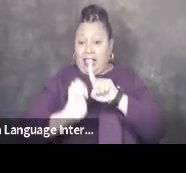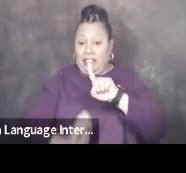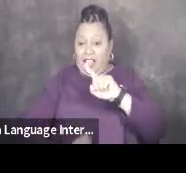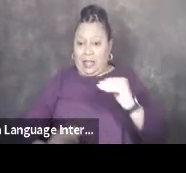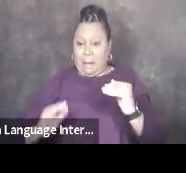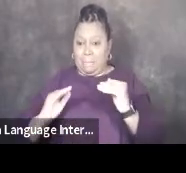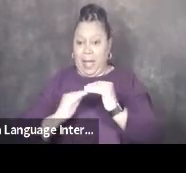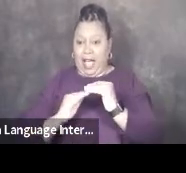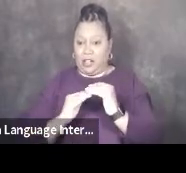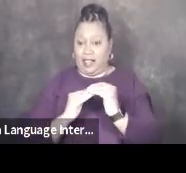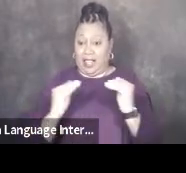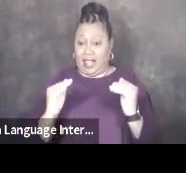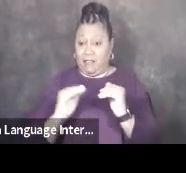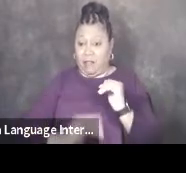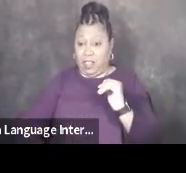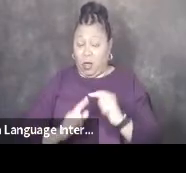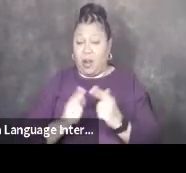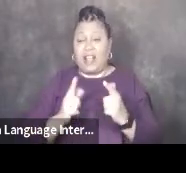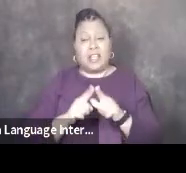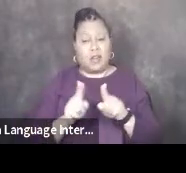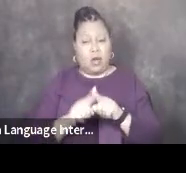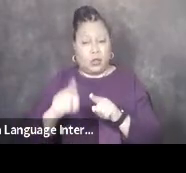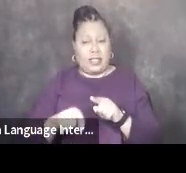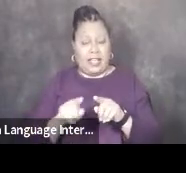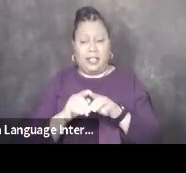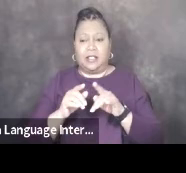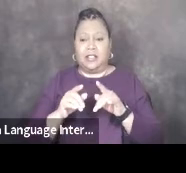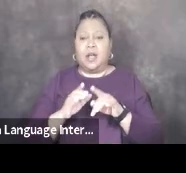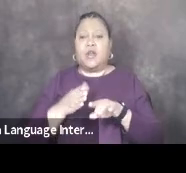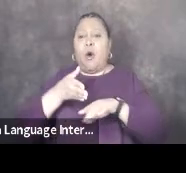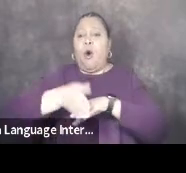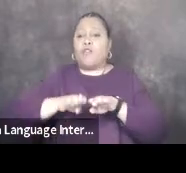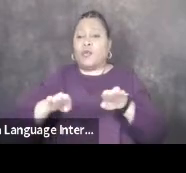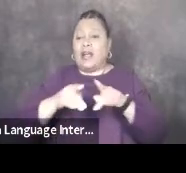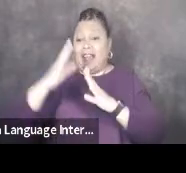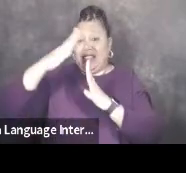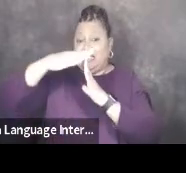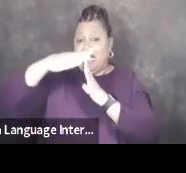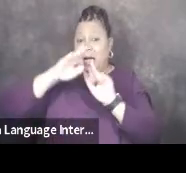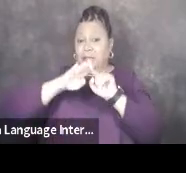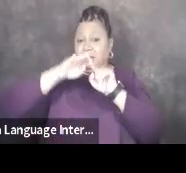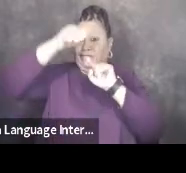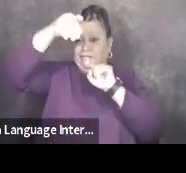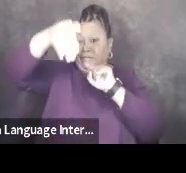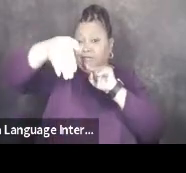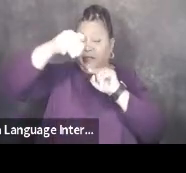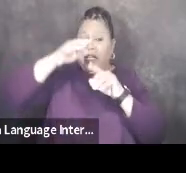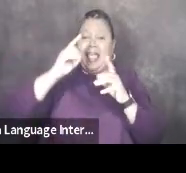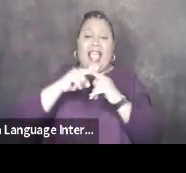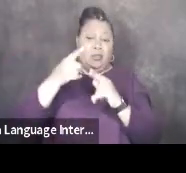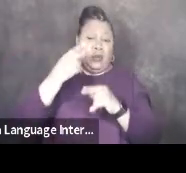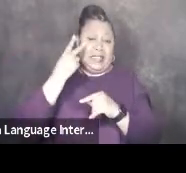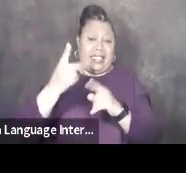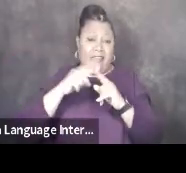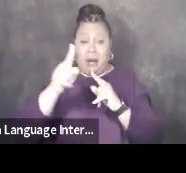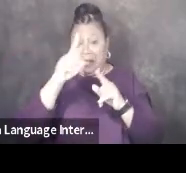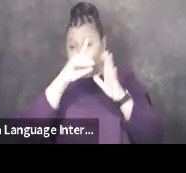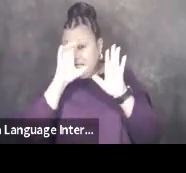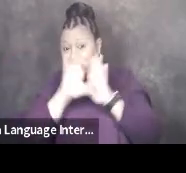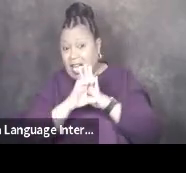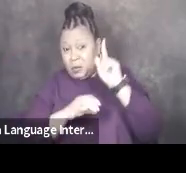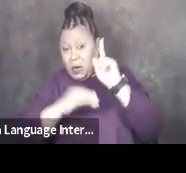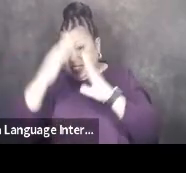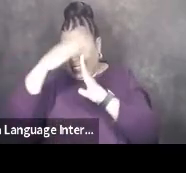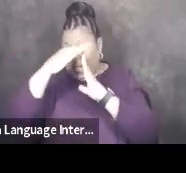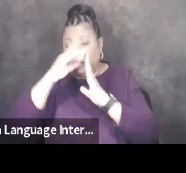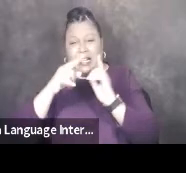level of the lower floor. And then they also need an overrun space at the top. As you can see from this diagram on the top,